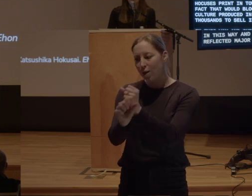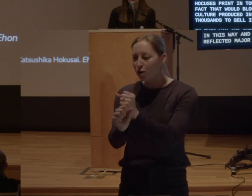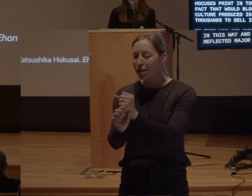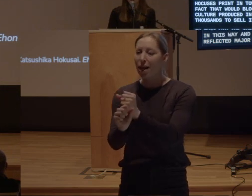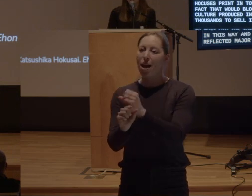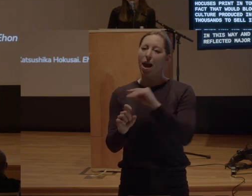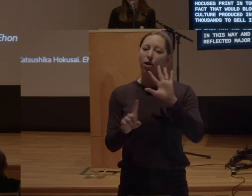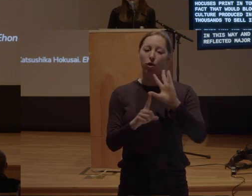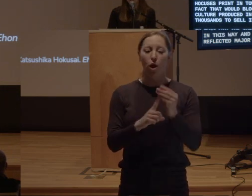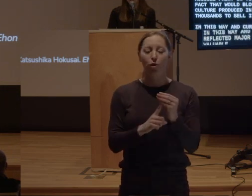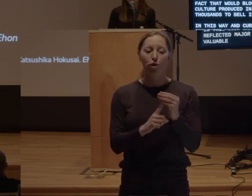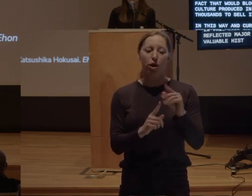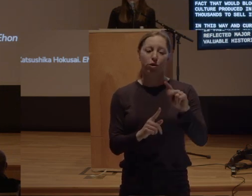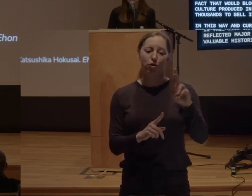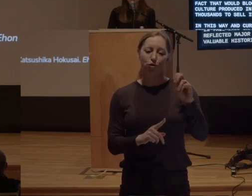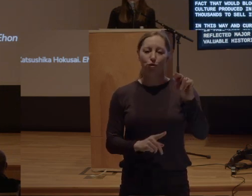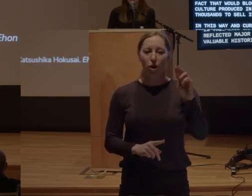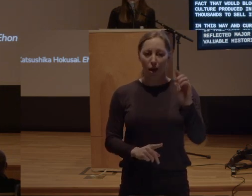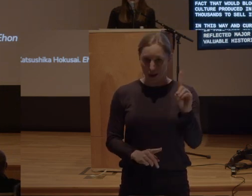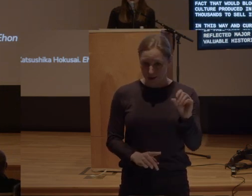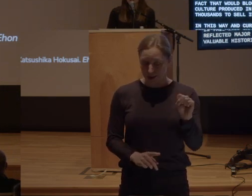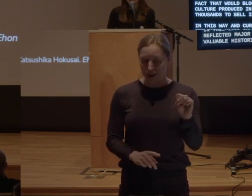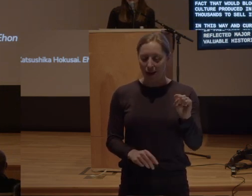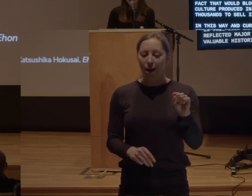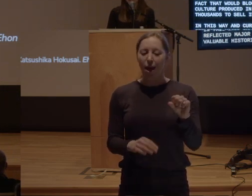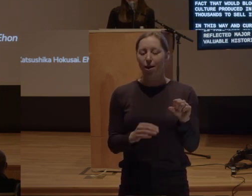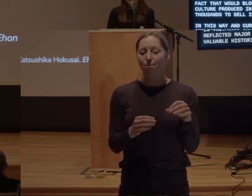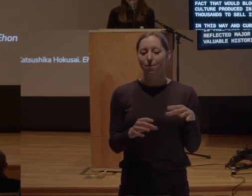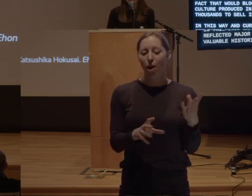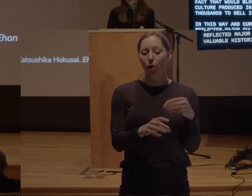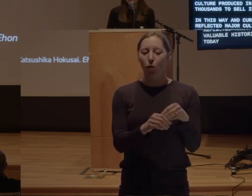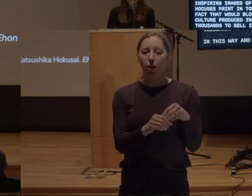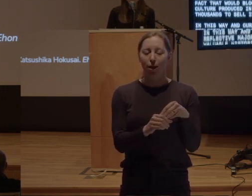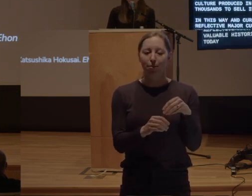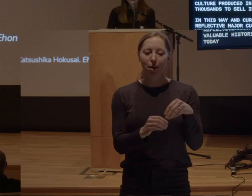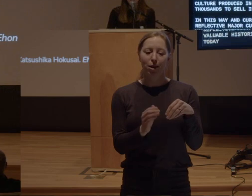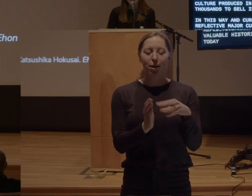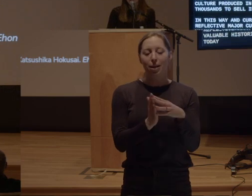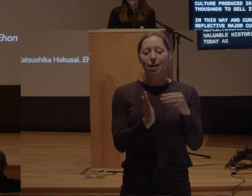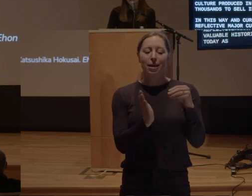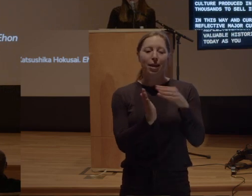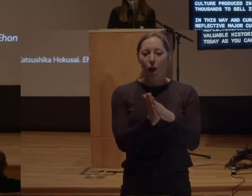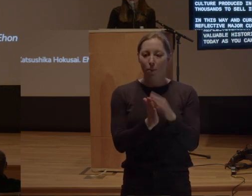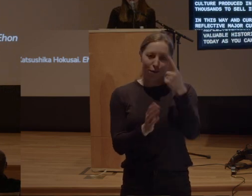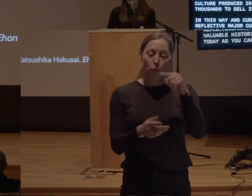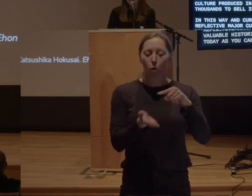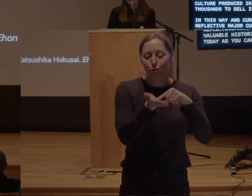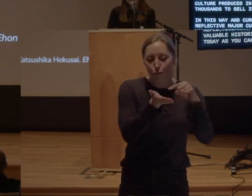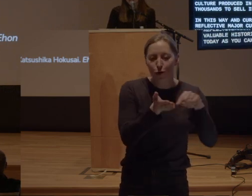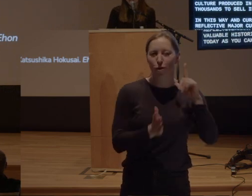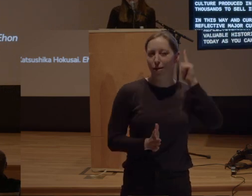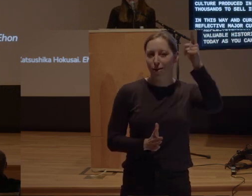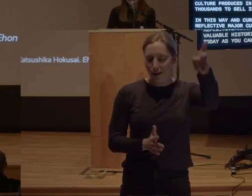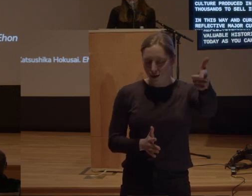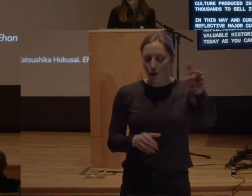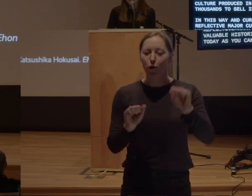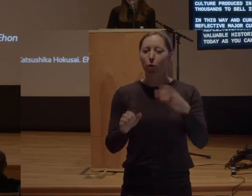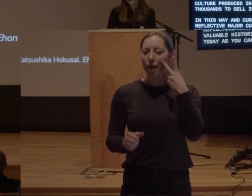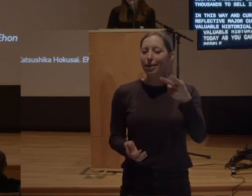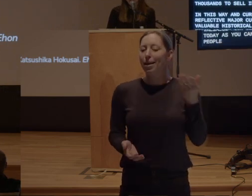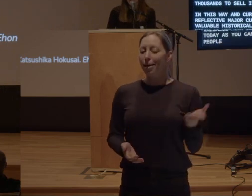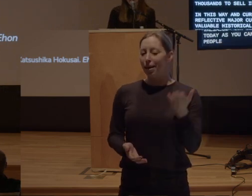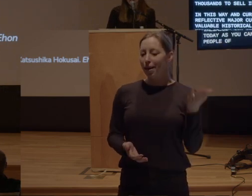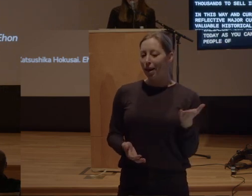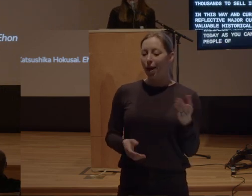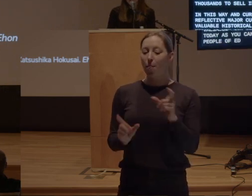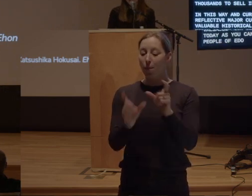made them valuable historical documents for researchers today. As you can see in the two images here, the people of